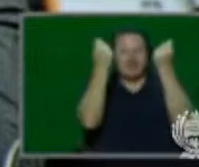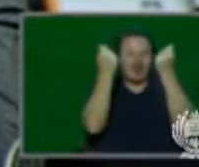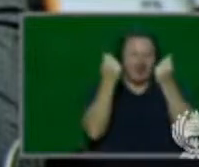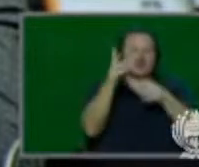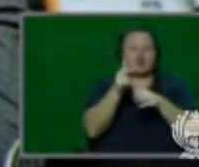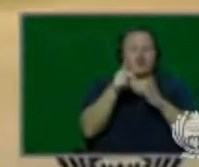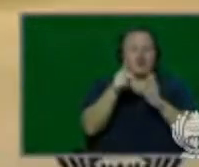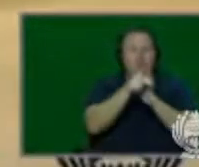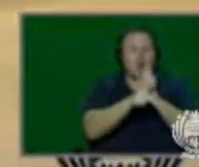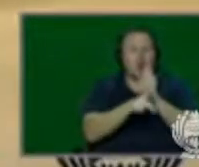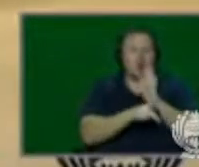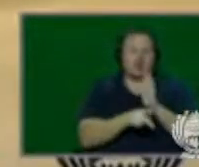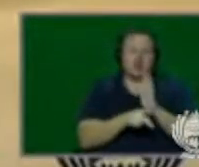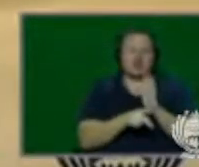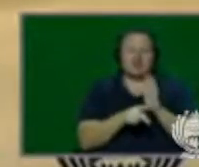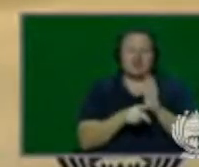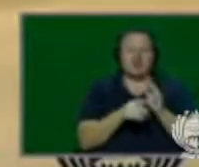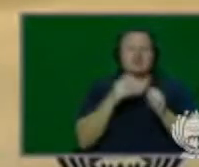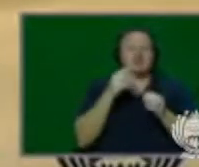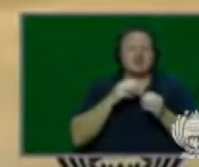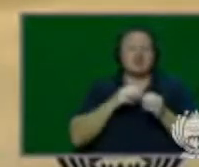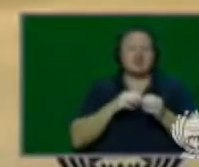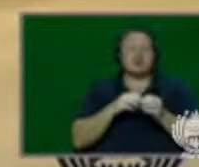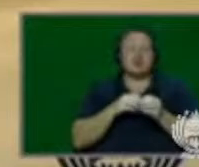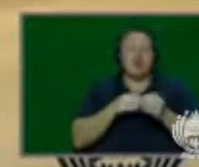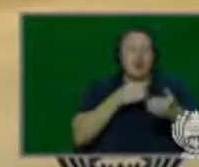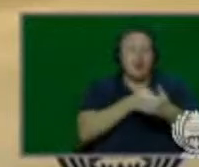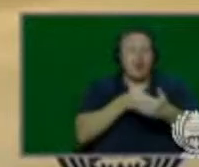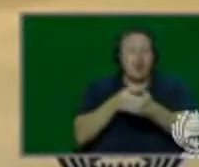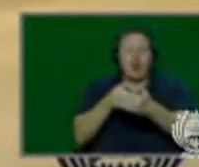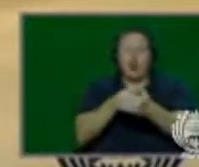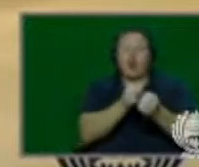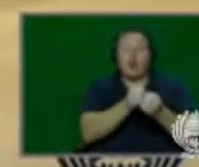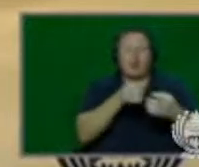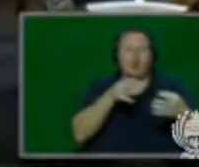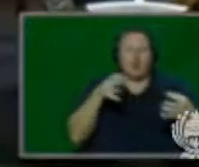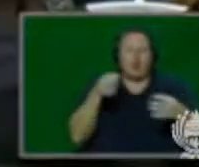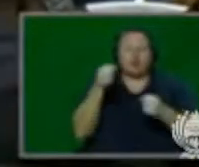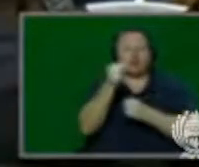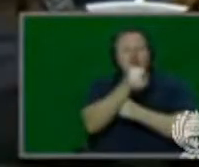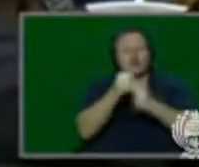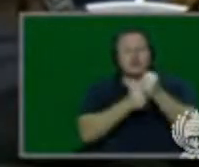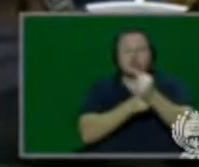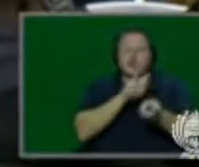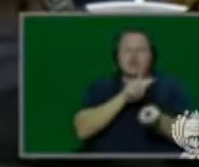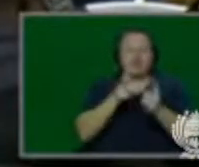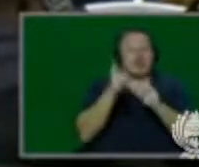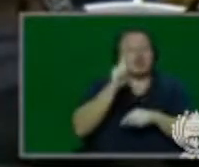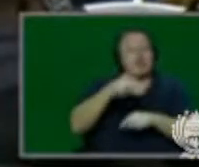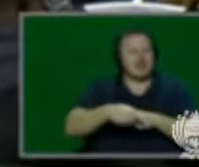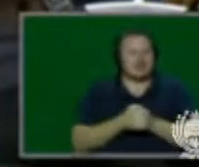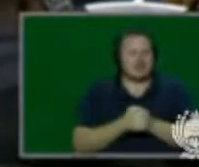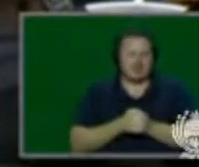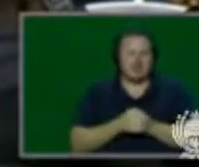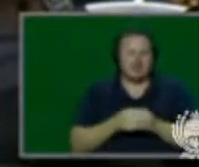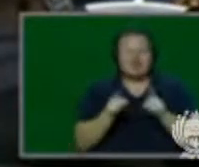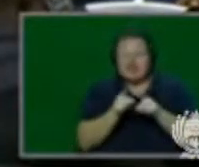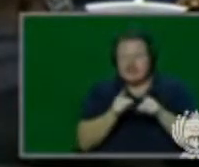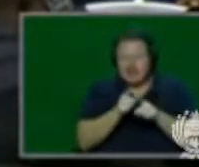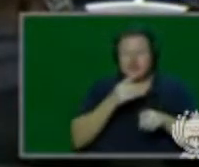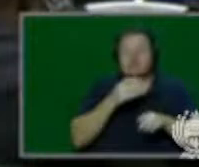the deepening of structural reforms to remove the obstacles to growth and job creation, and for scaling